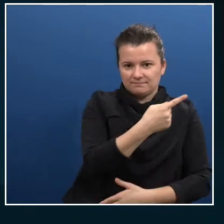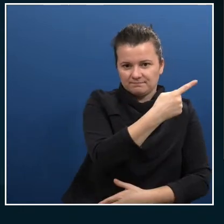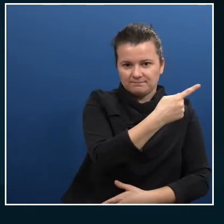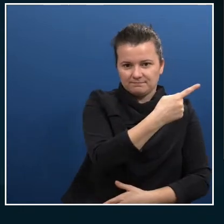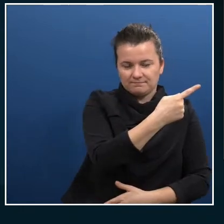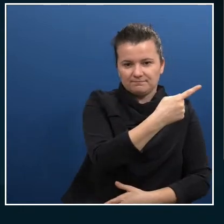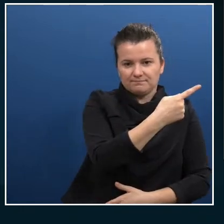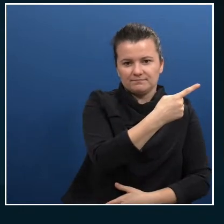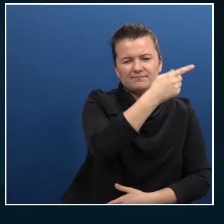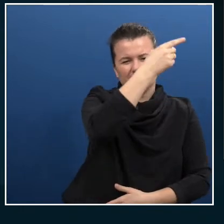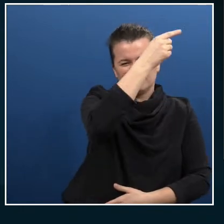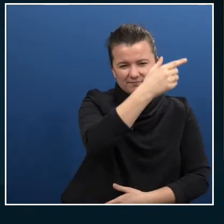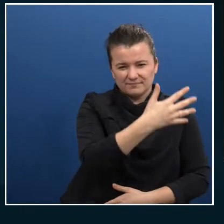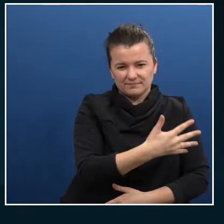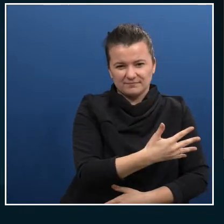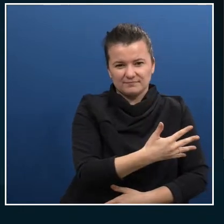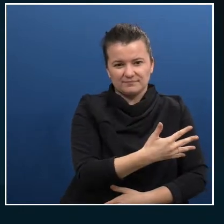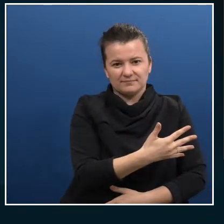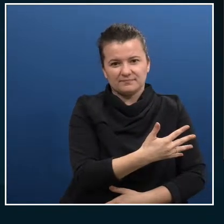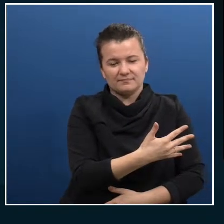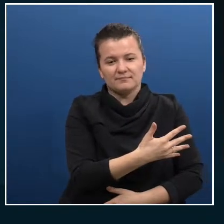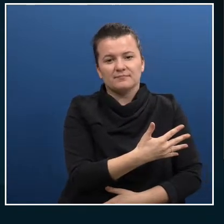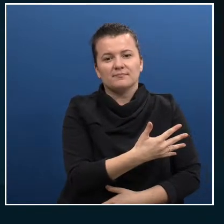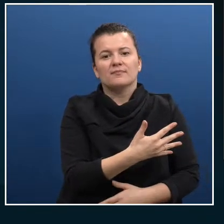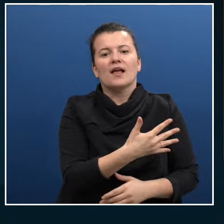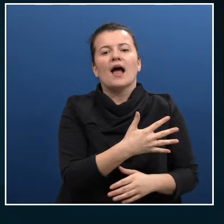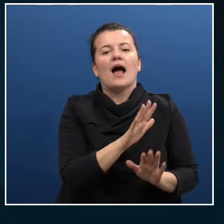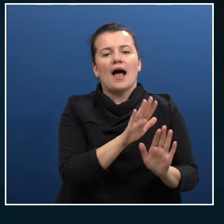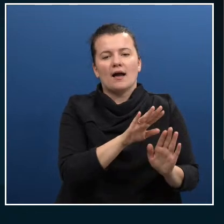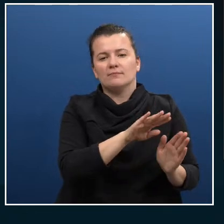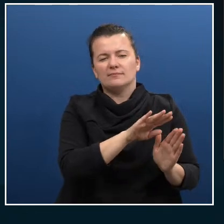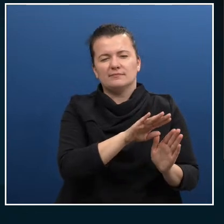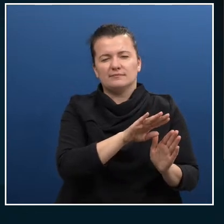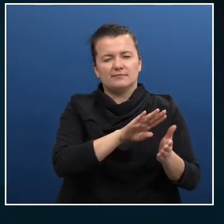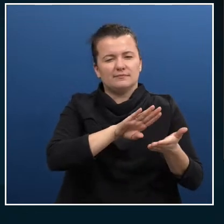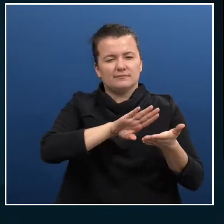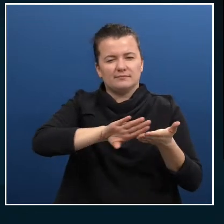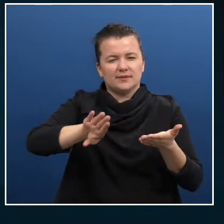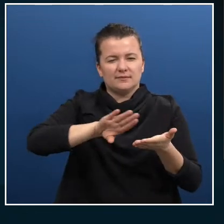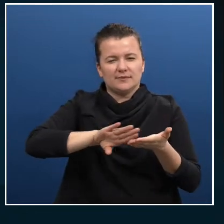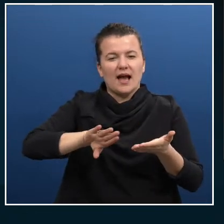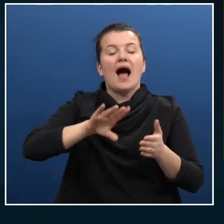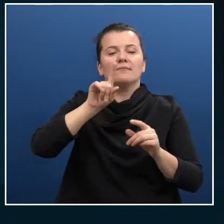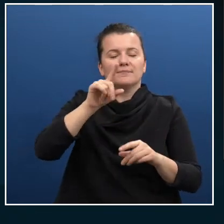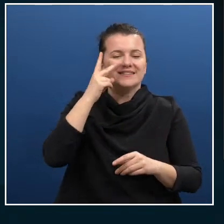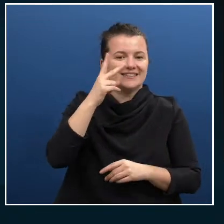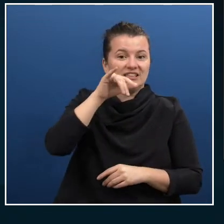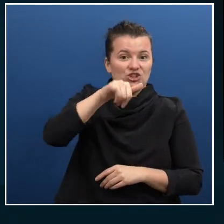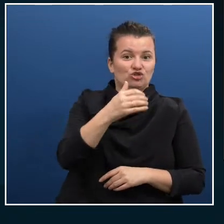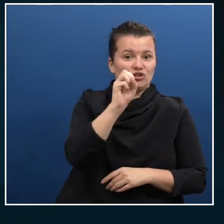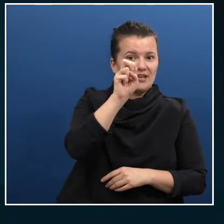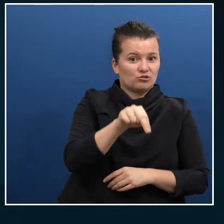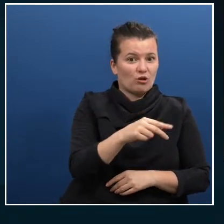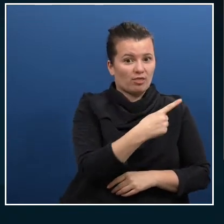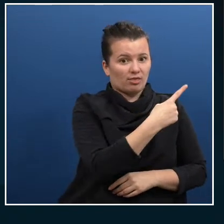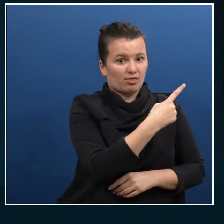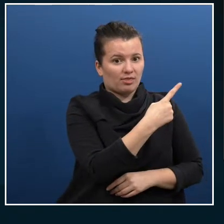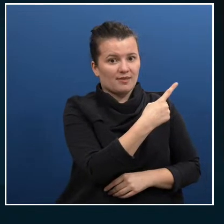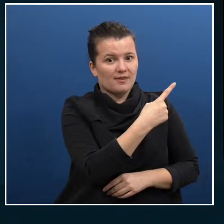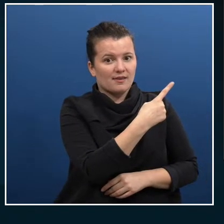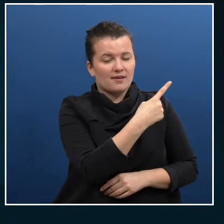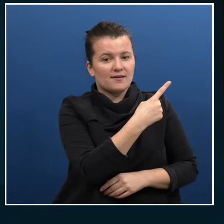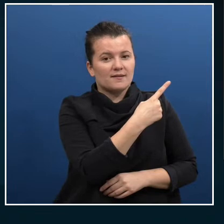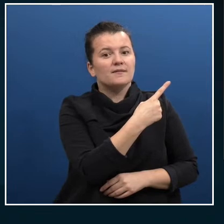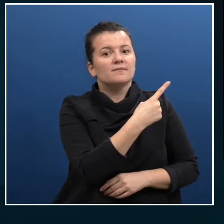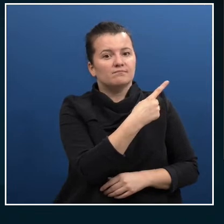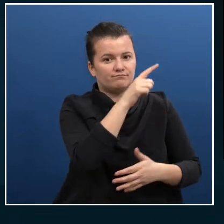let's remove that because we're going to transpile back from the JSON. So here I have a JSON file, in this case, creating again a virtual